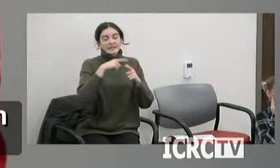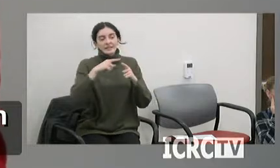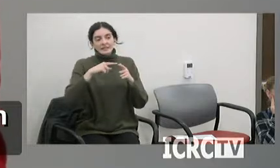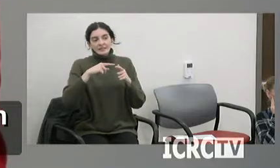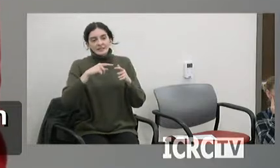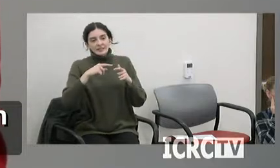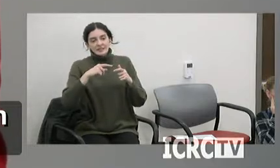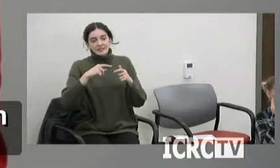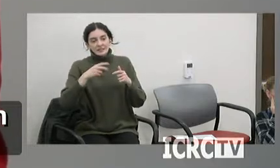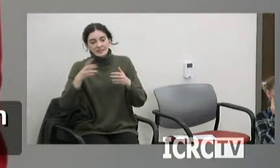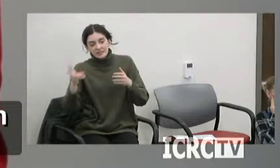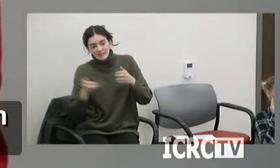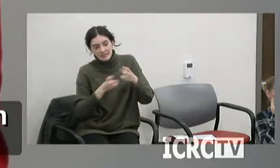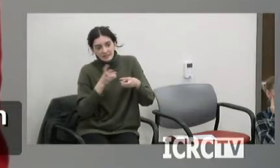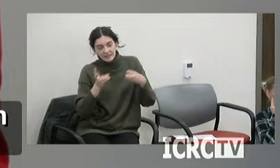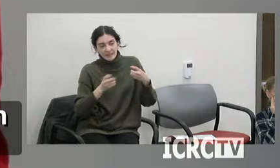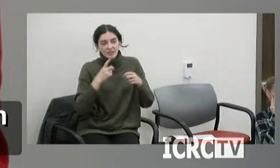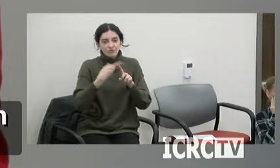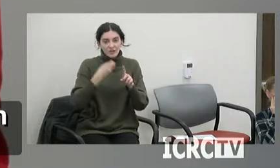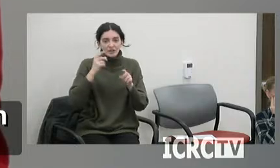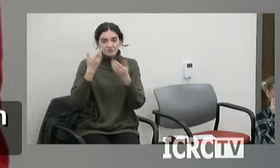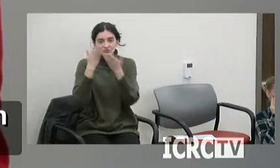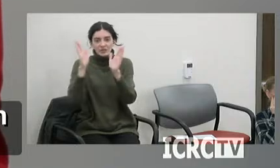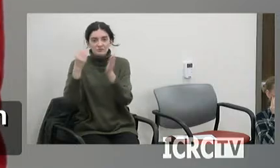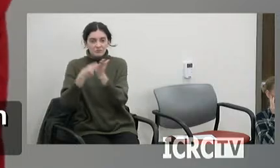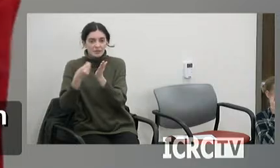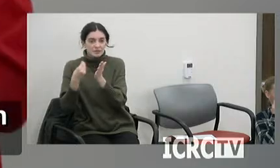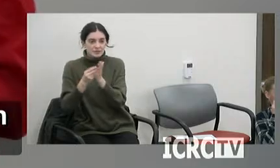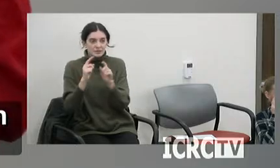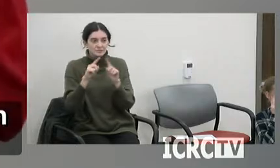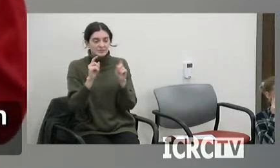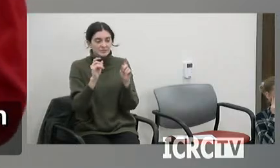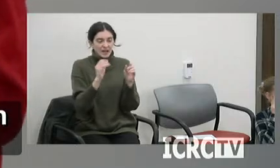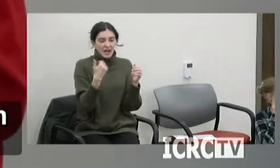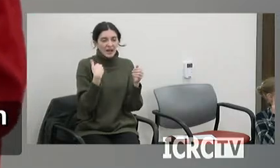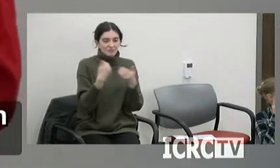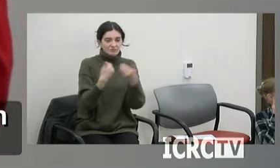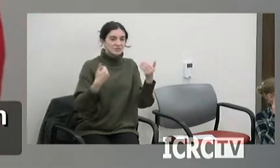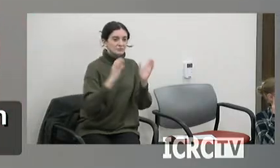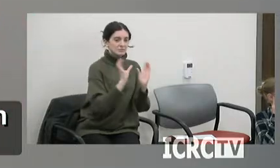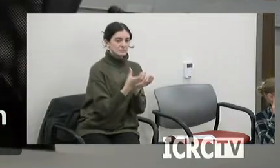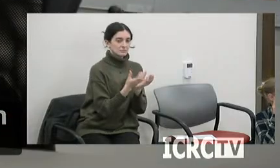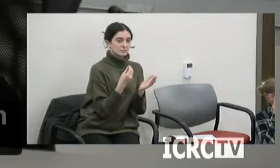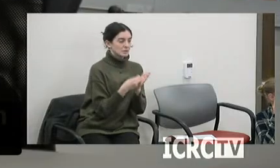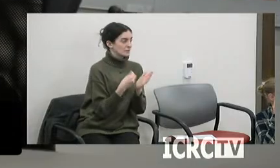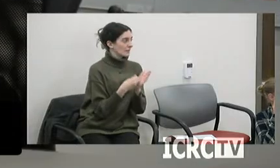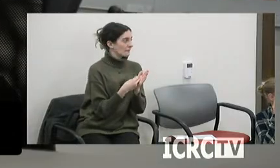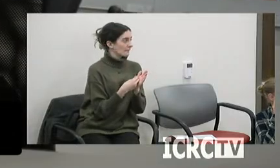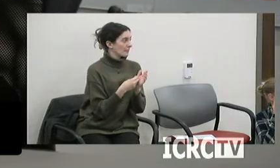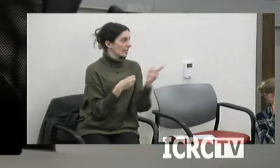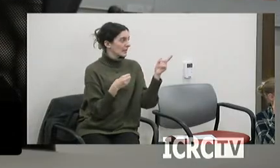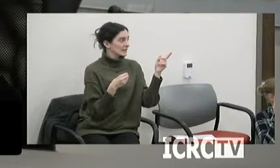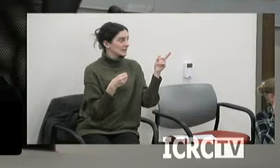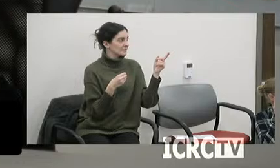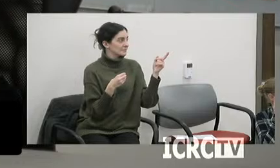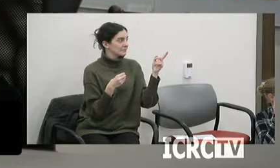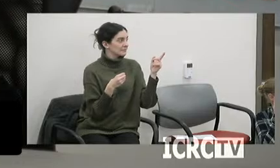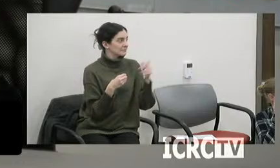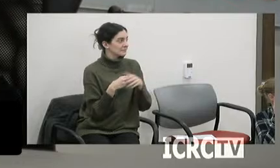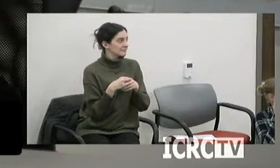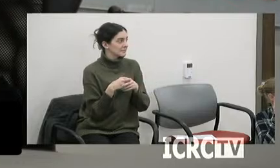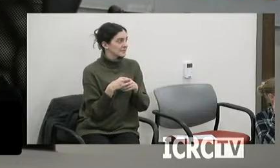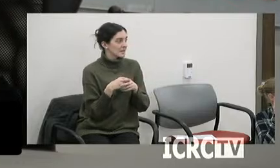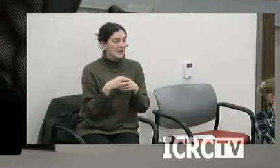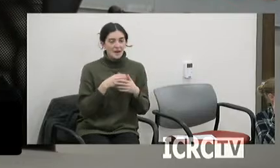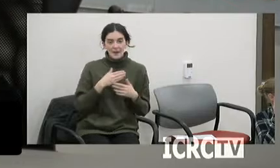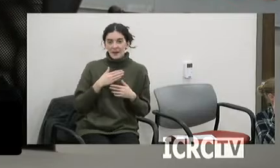is appropriated for inside of the C&I budget. My exiting esteemed colleague to my left here